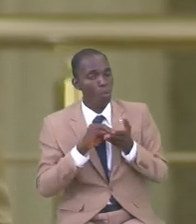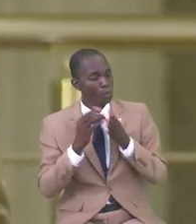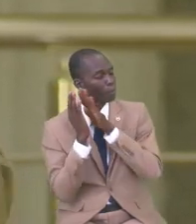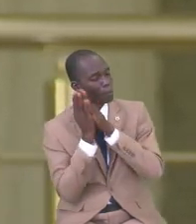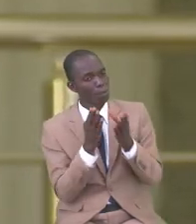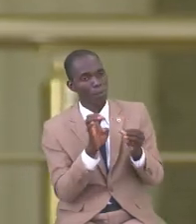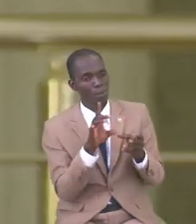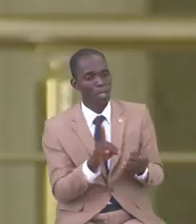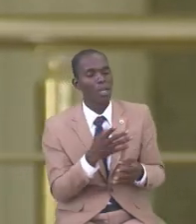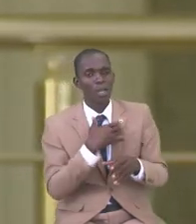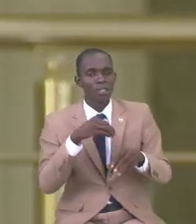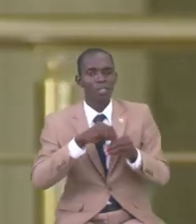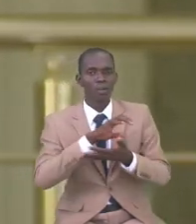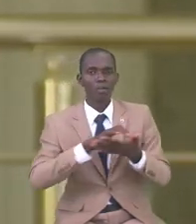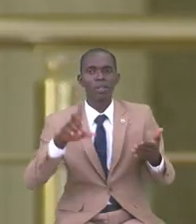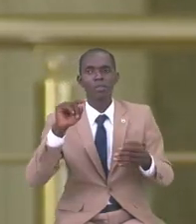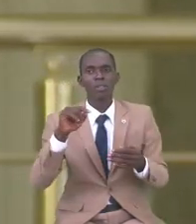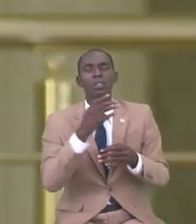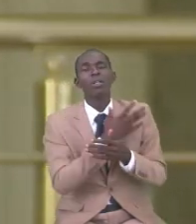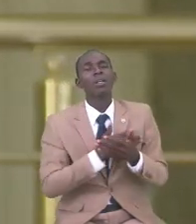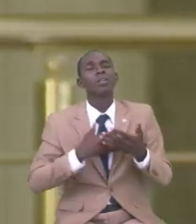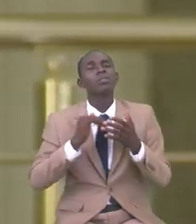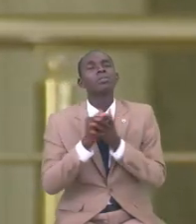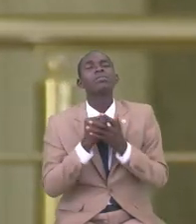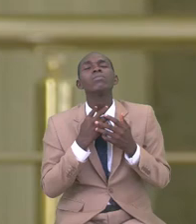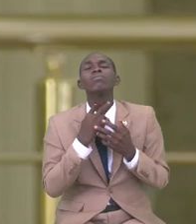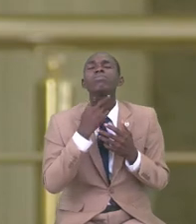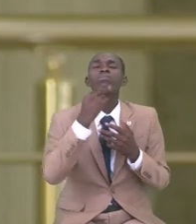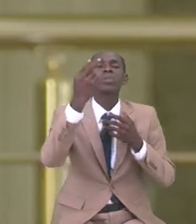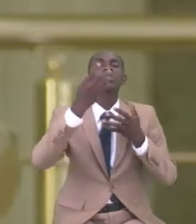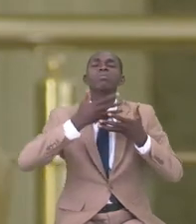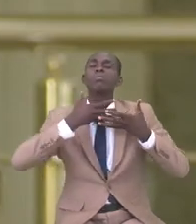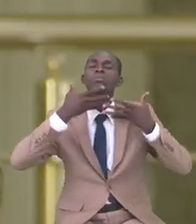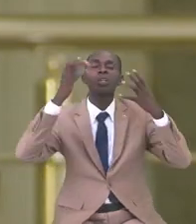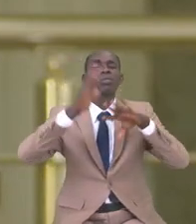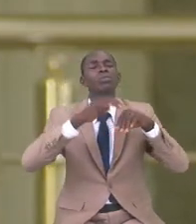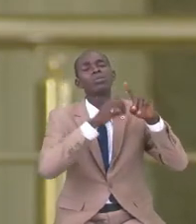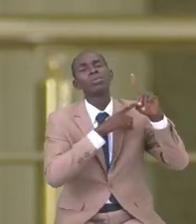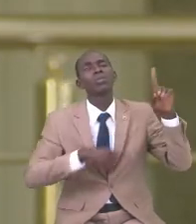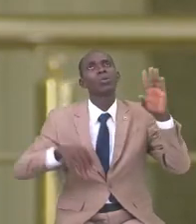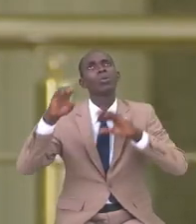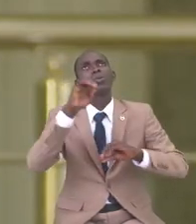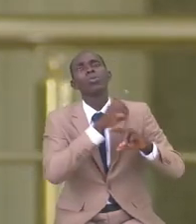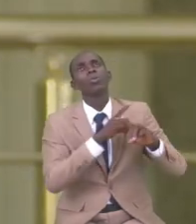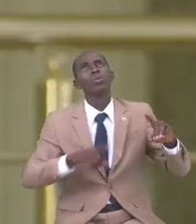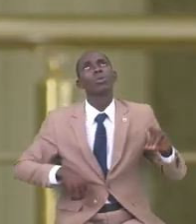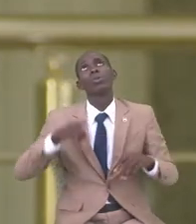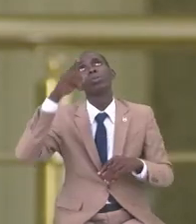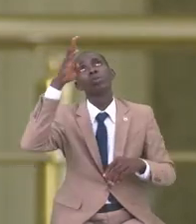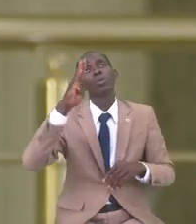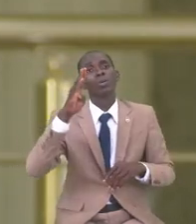20, and he cried unto the Lord and said, O Lord God, thou